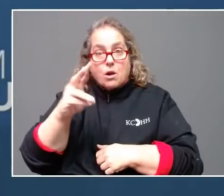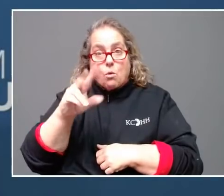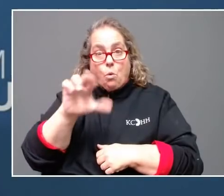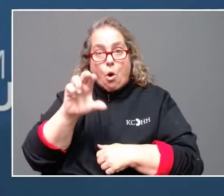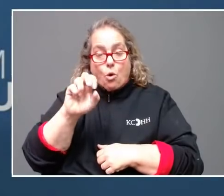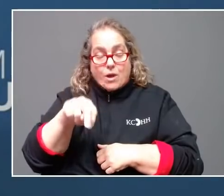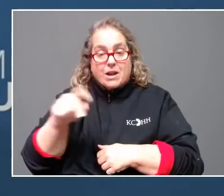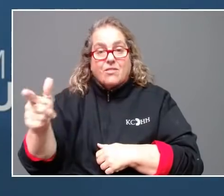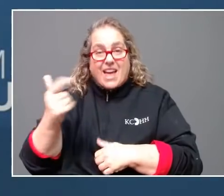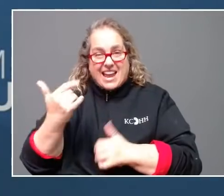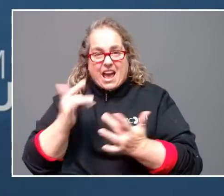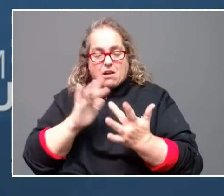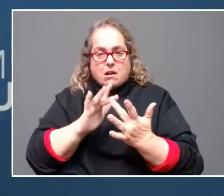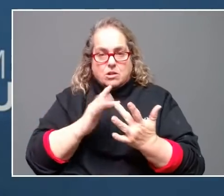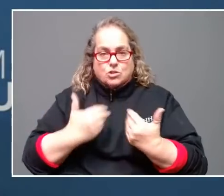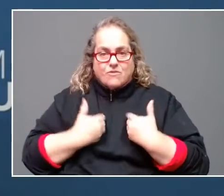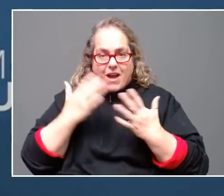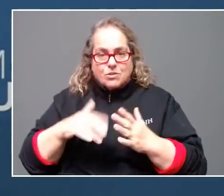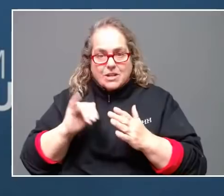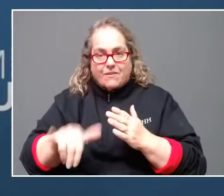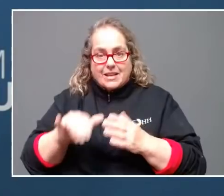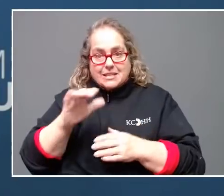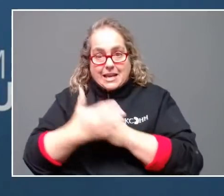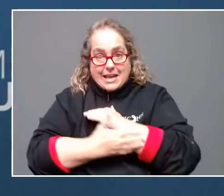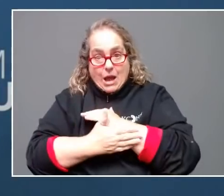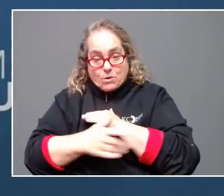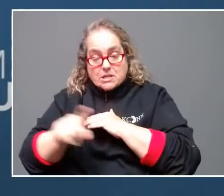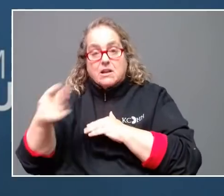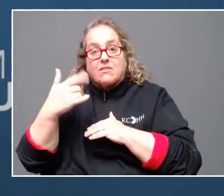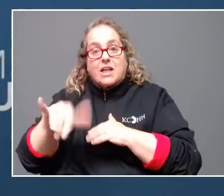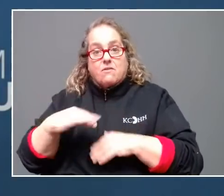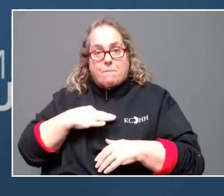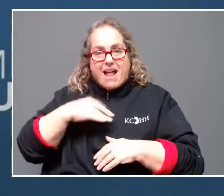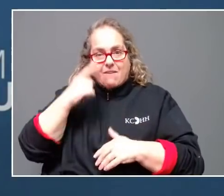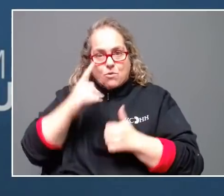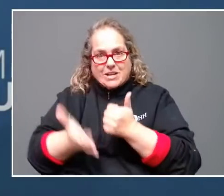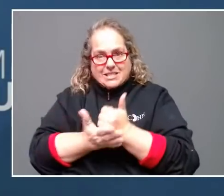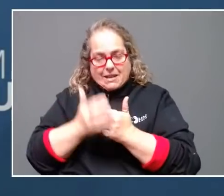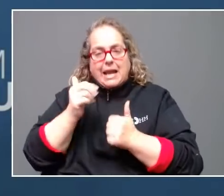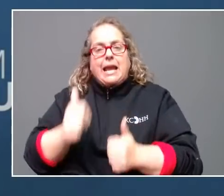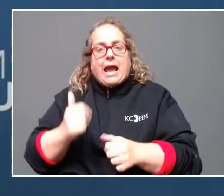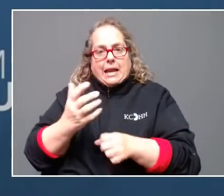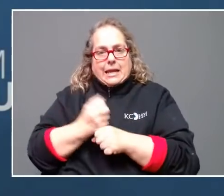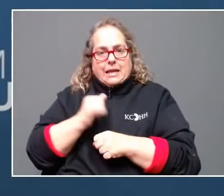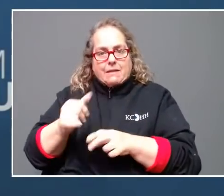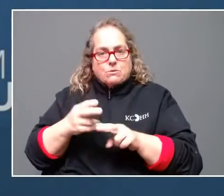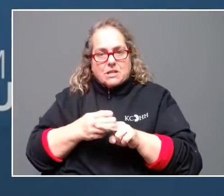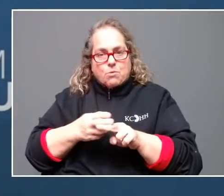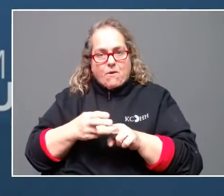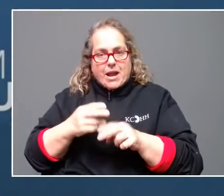counties who applied for assistance and who may be eligible for this housing. We've also been working